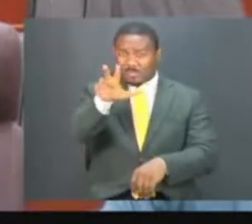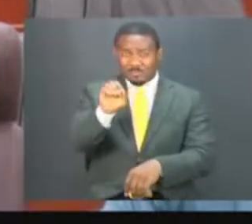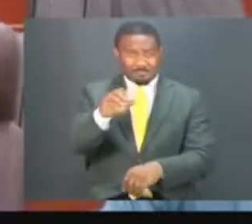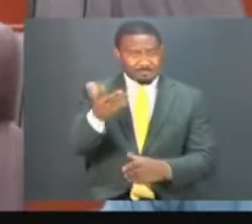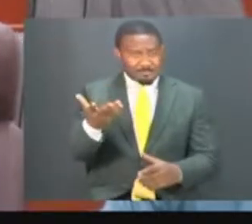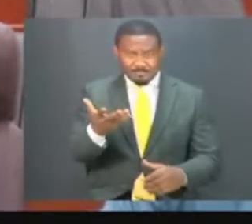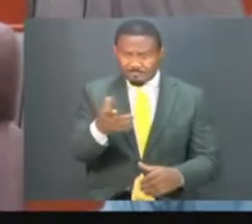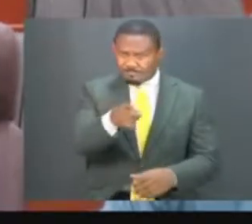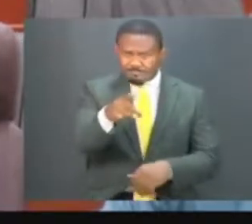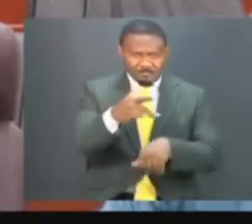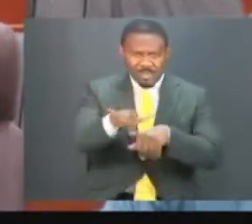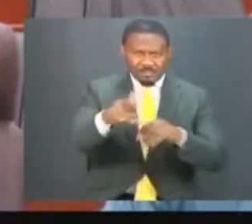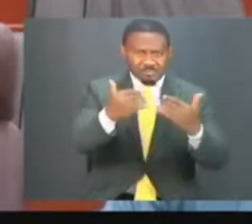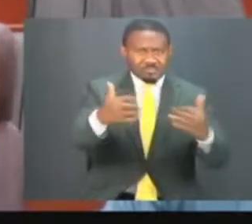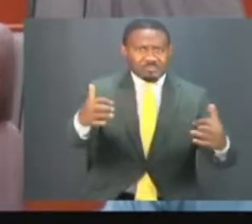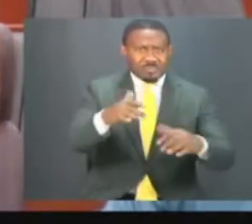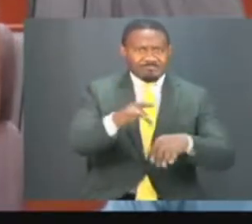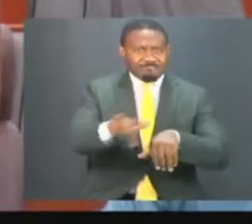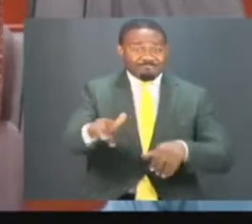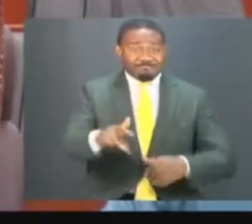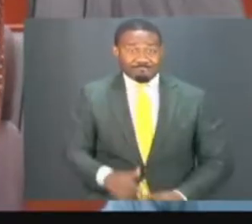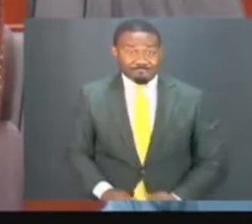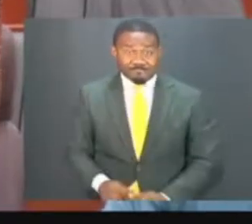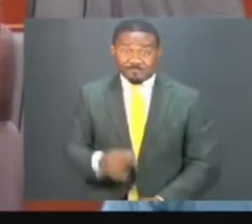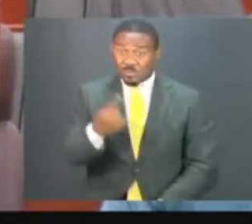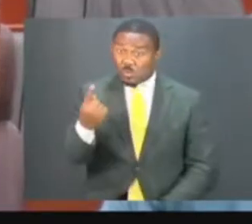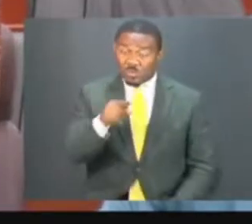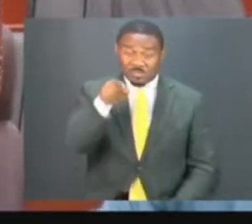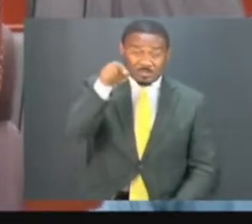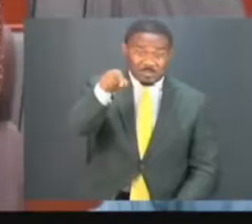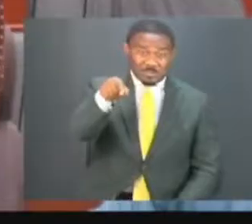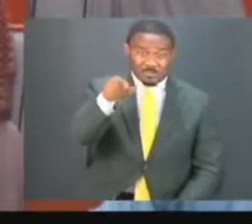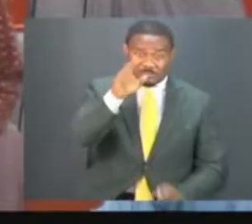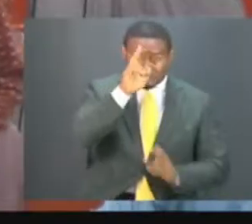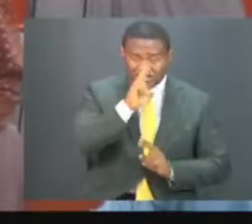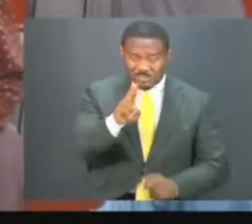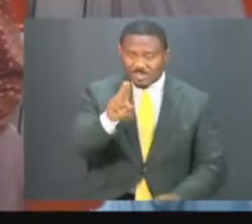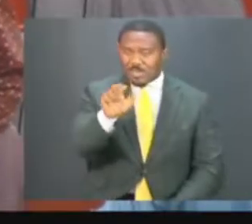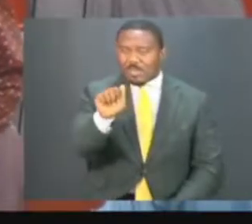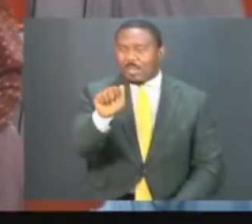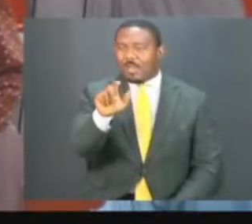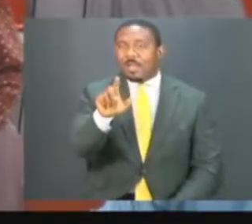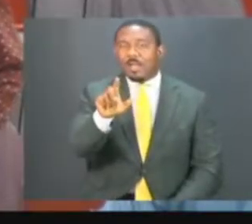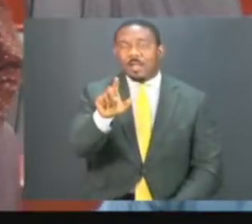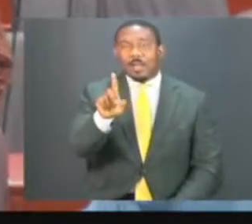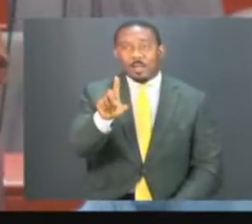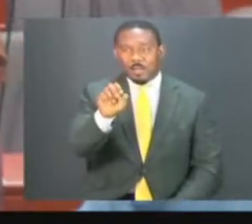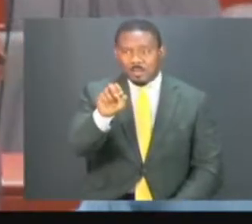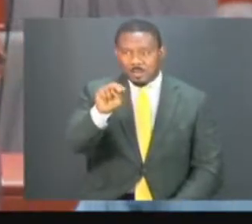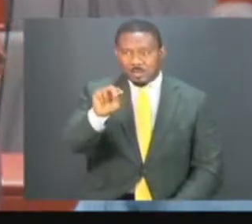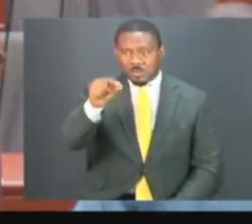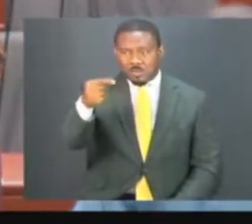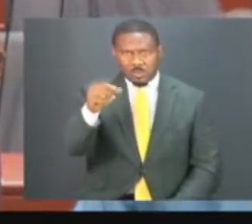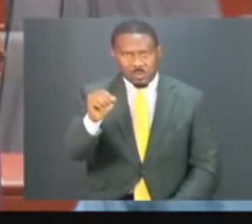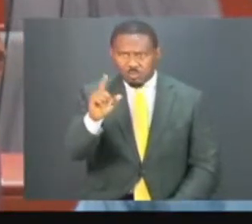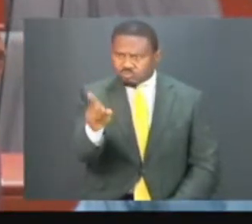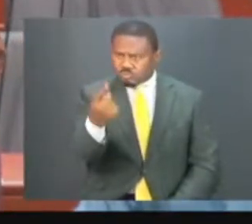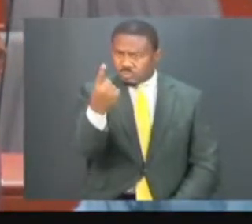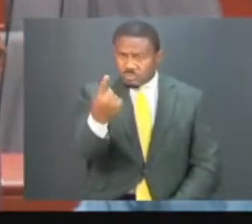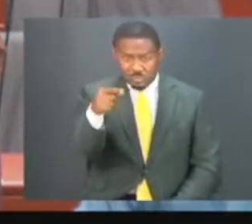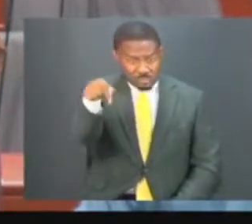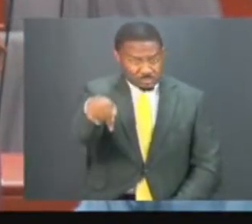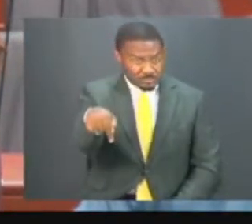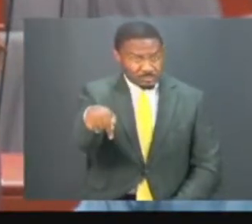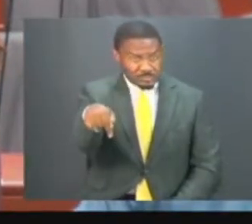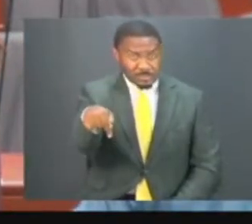was empty, except the Honorable Adongo, who was in the chamber. Speaker, I am making